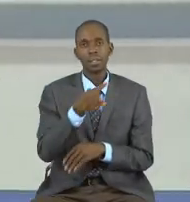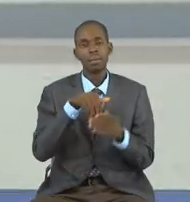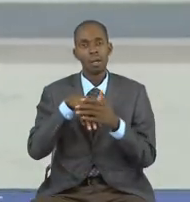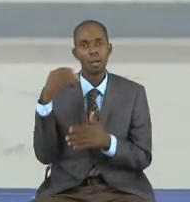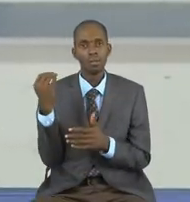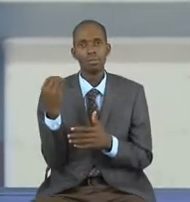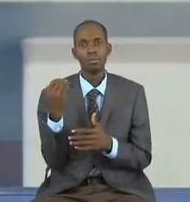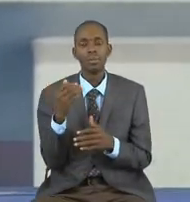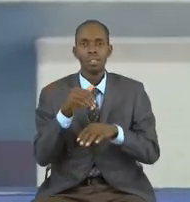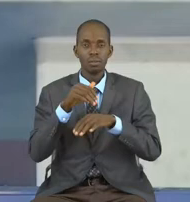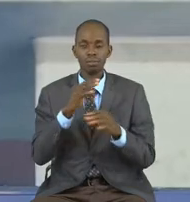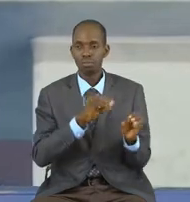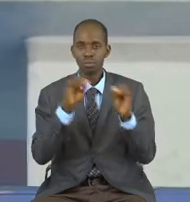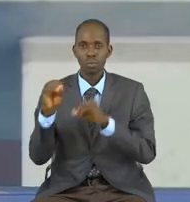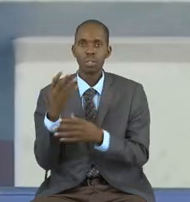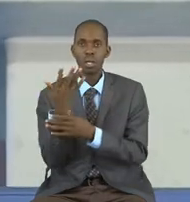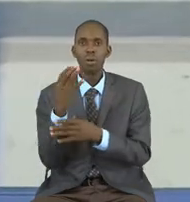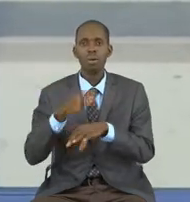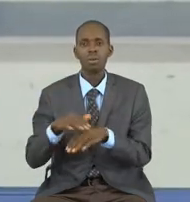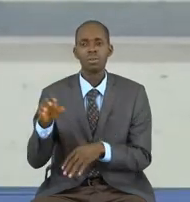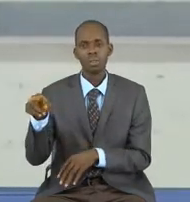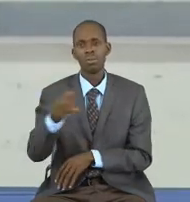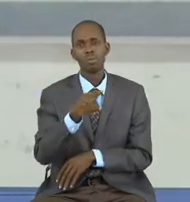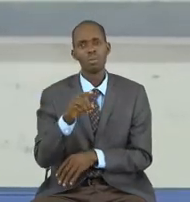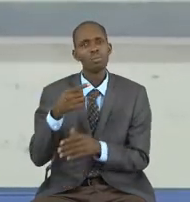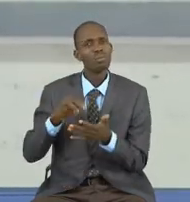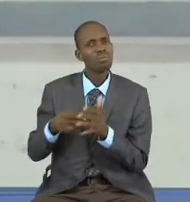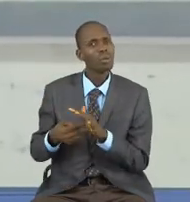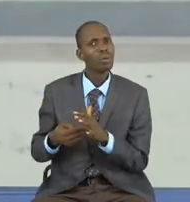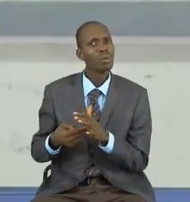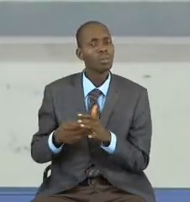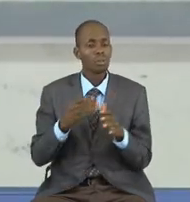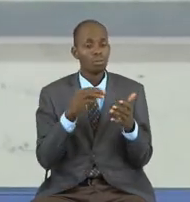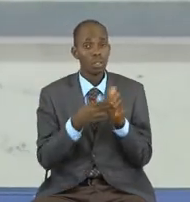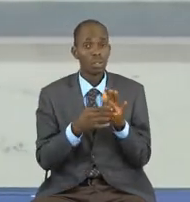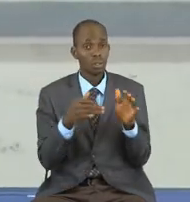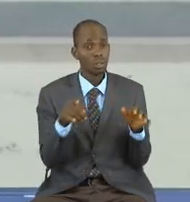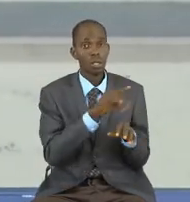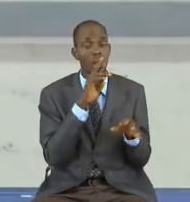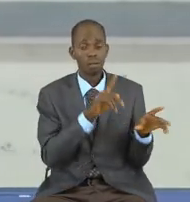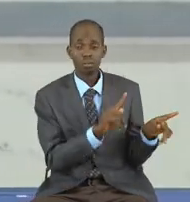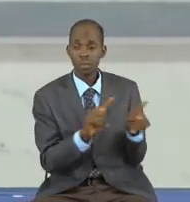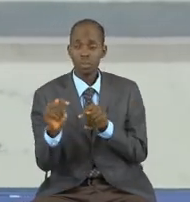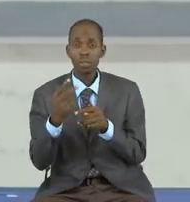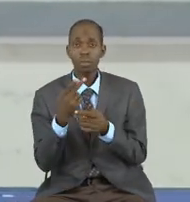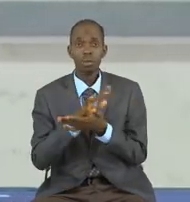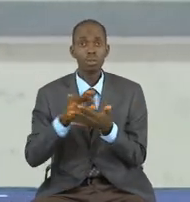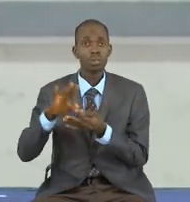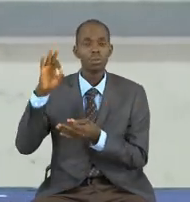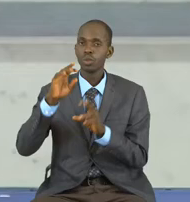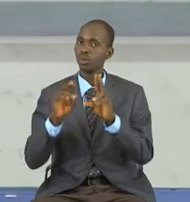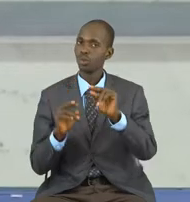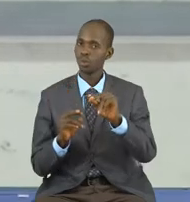on them. What were they doing? Were they transferring the Holy Ghost on them? No, they already had the Holy Ghost. Were